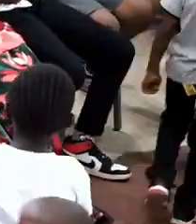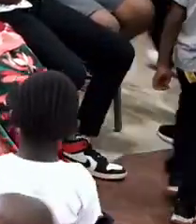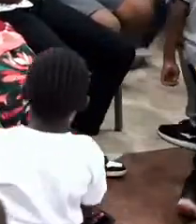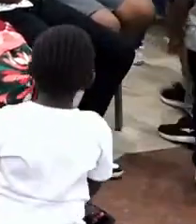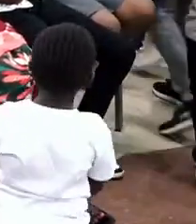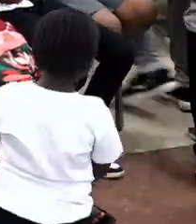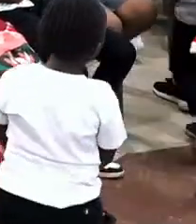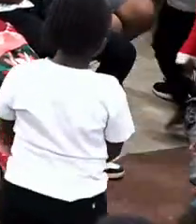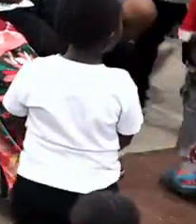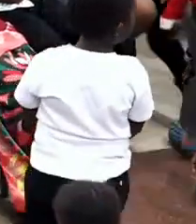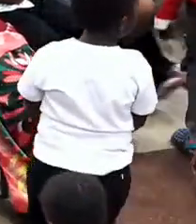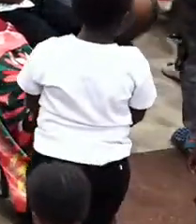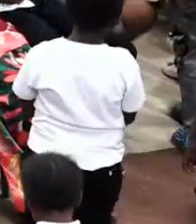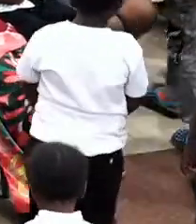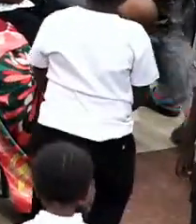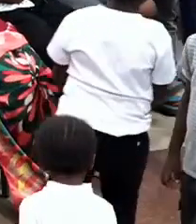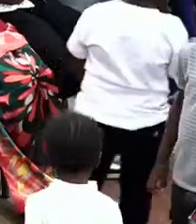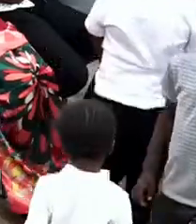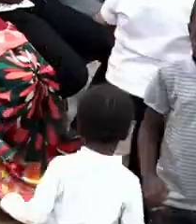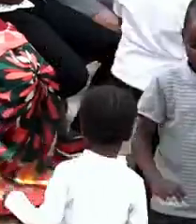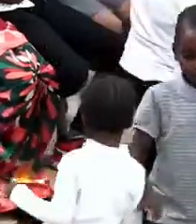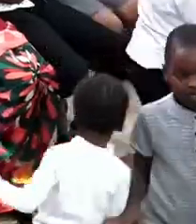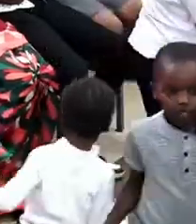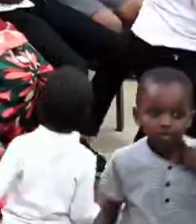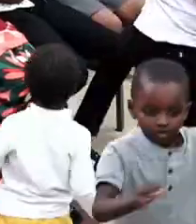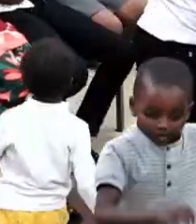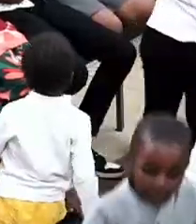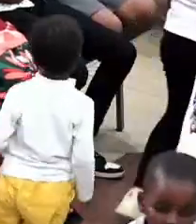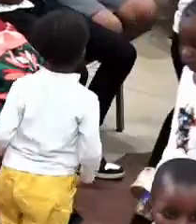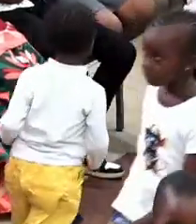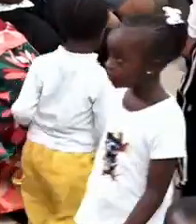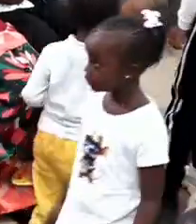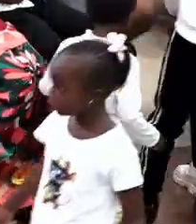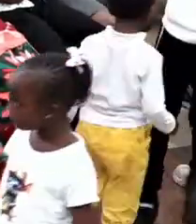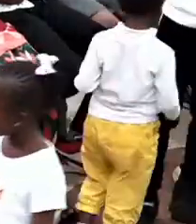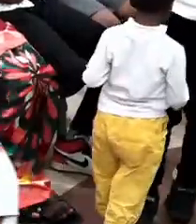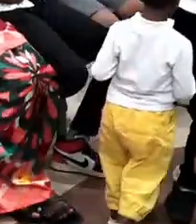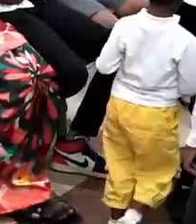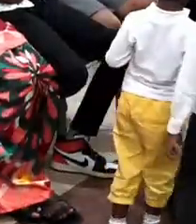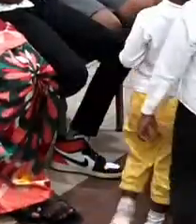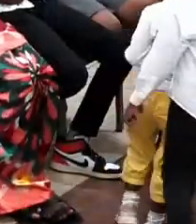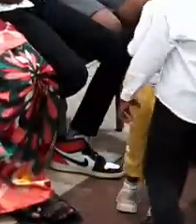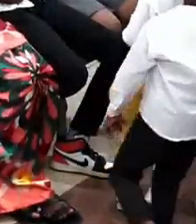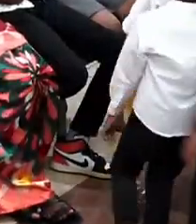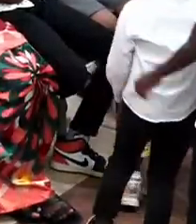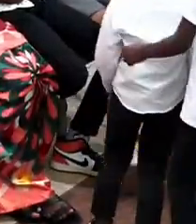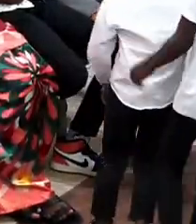kwa sababu ya wakati. Asante sana. Tuwapigie makofi pamoja na walimu.